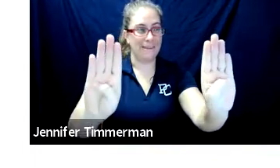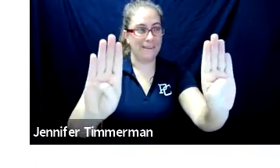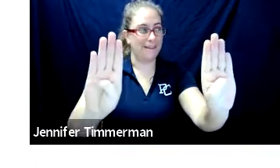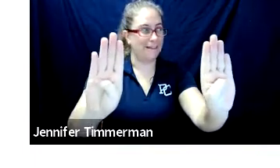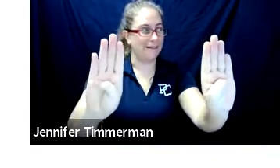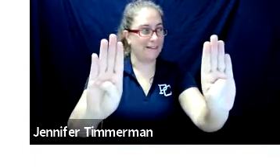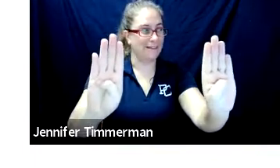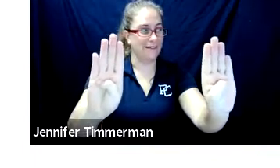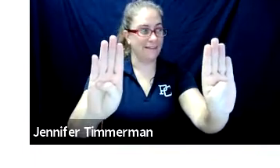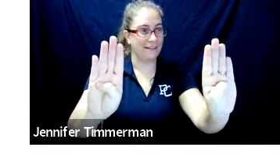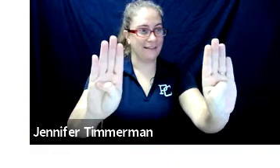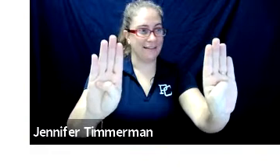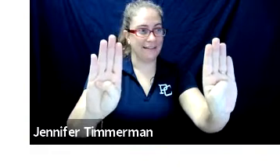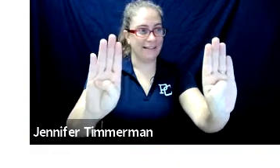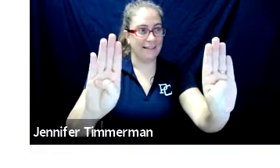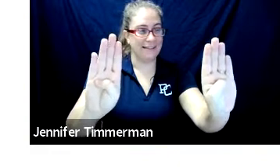B,